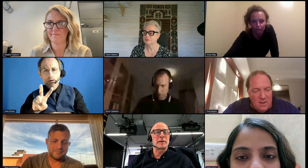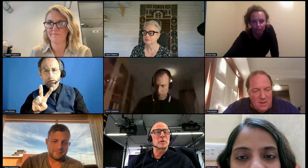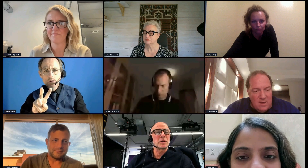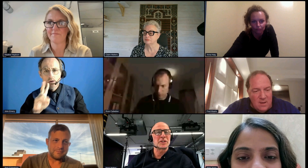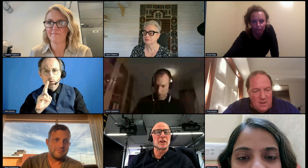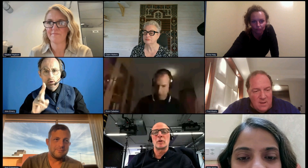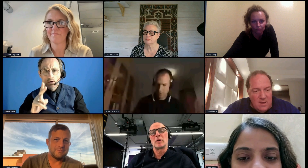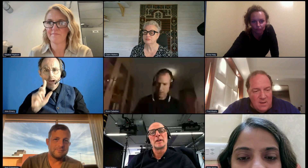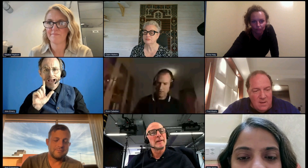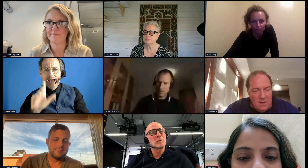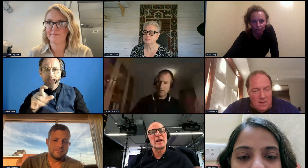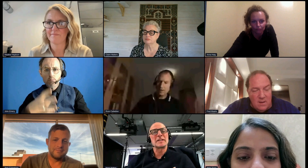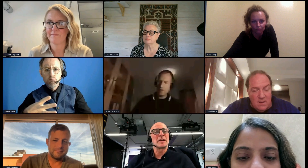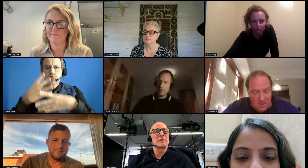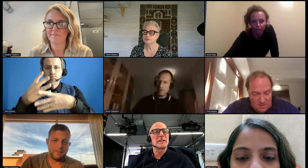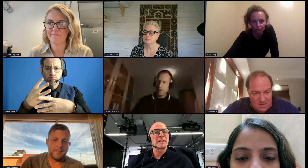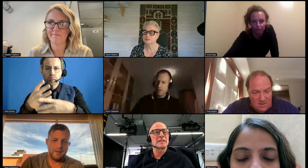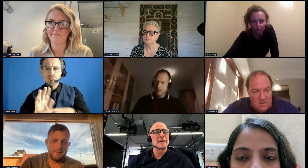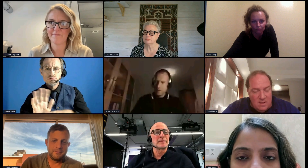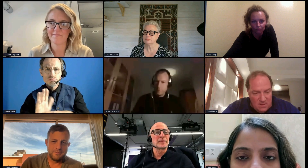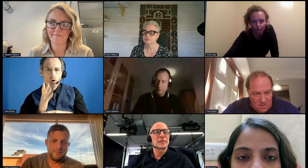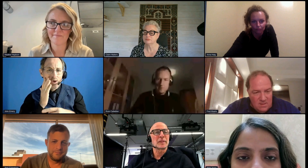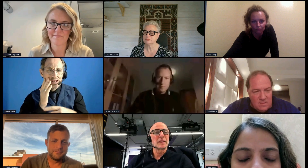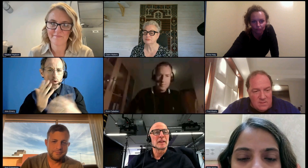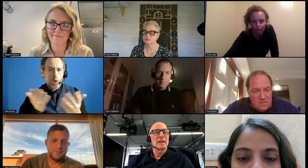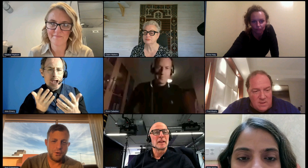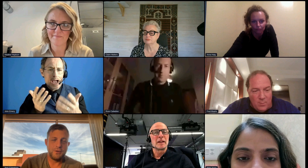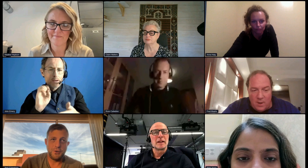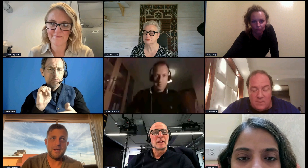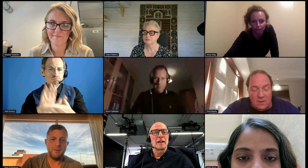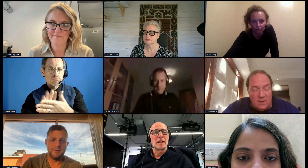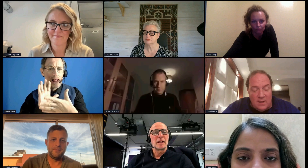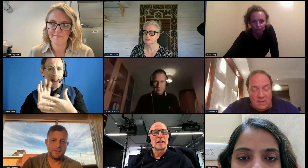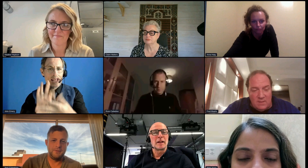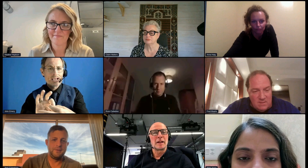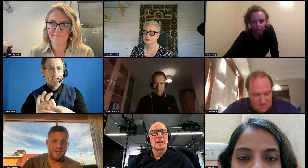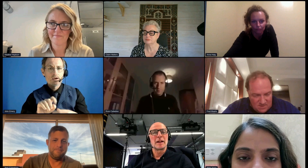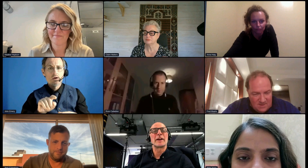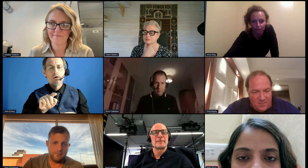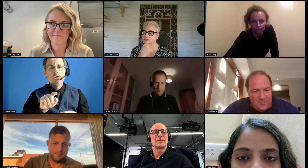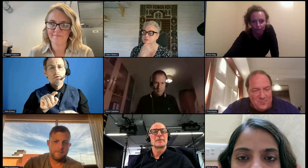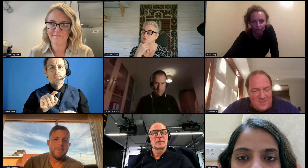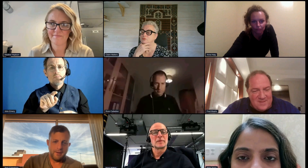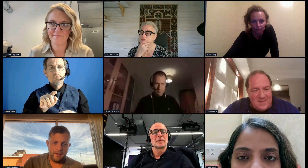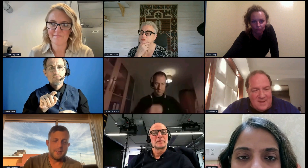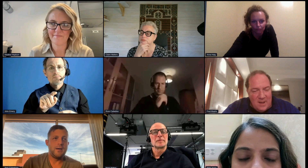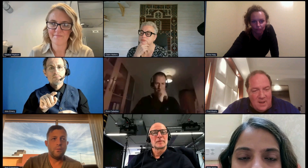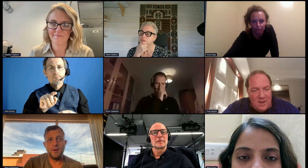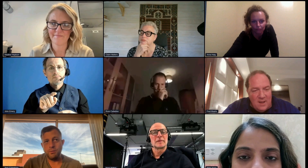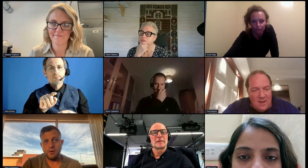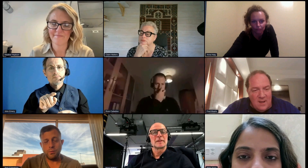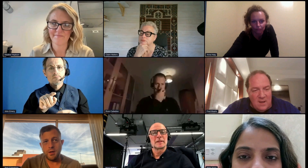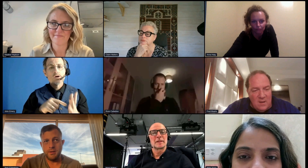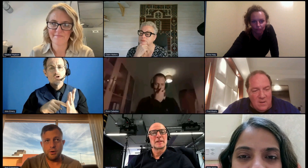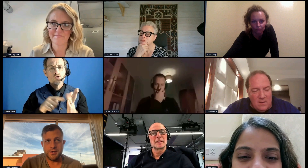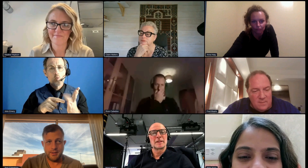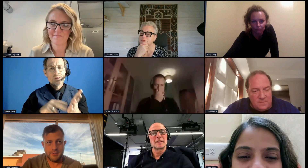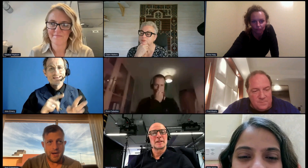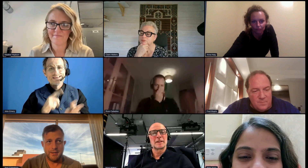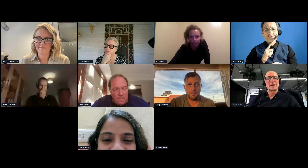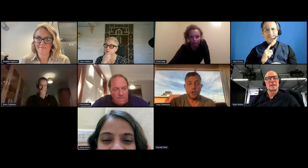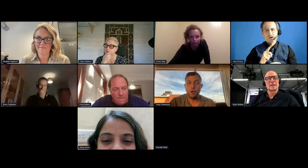to be able to watch it, or where's it going to sit? To be coming. Yep. Okay. Yep. It's we're going to be